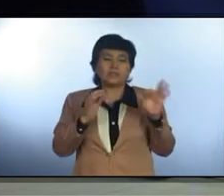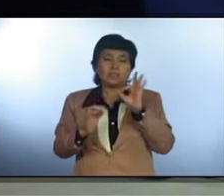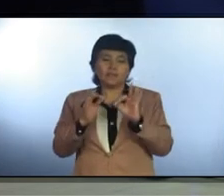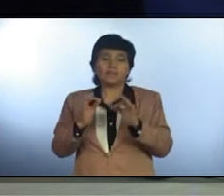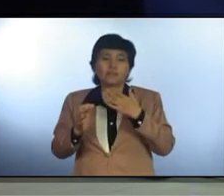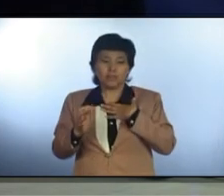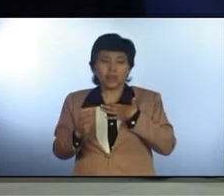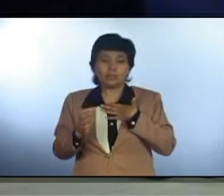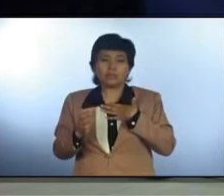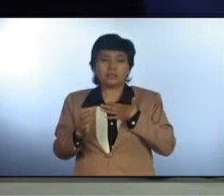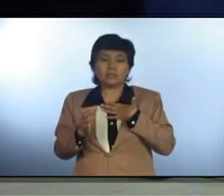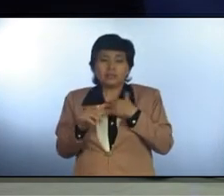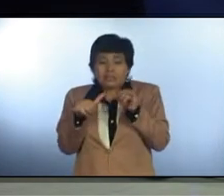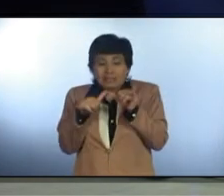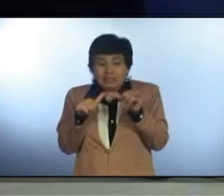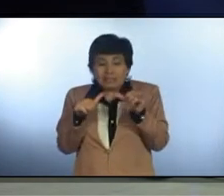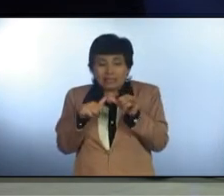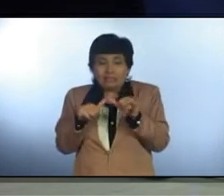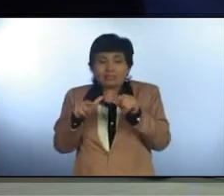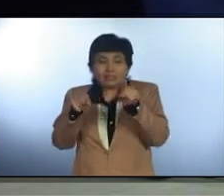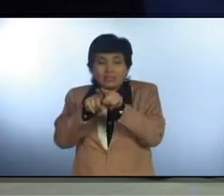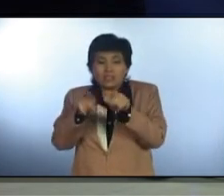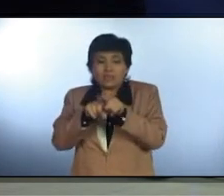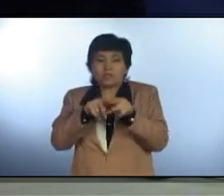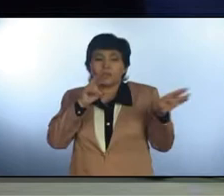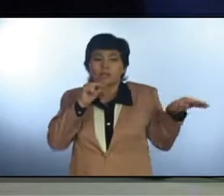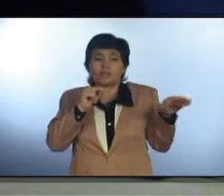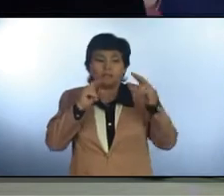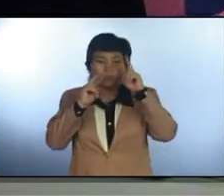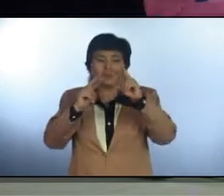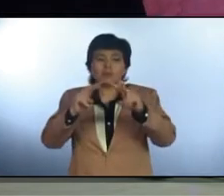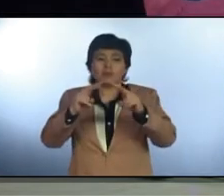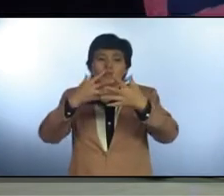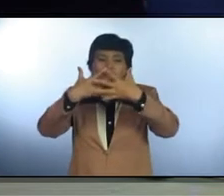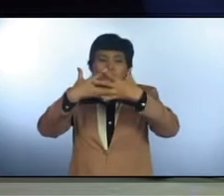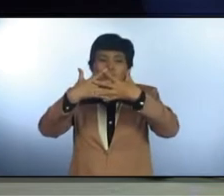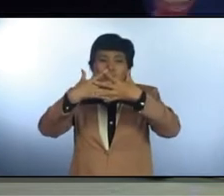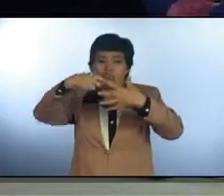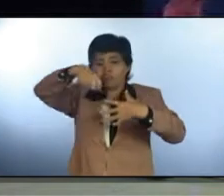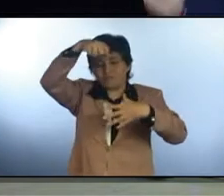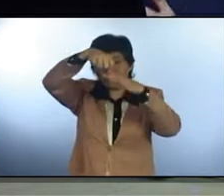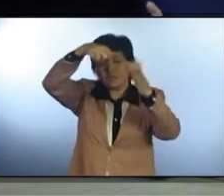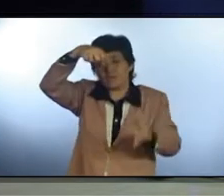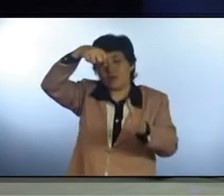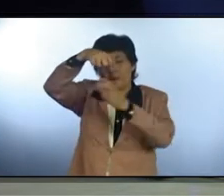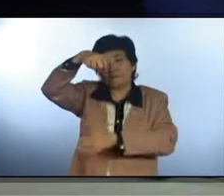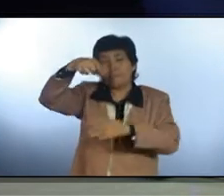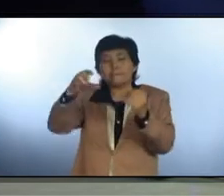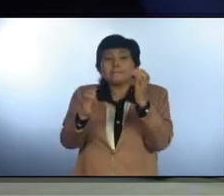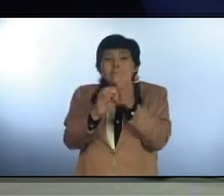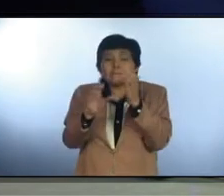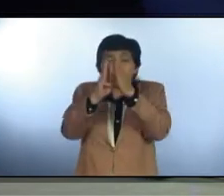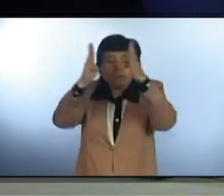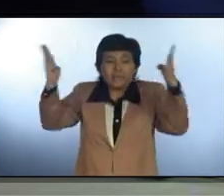my size is the size of the bird, I would see the cage as not as big as what you're looking right